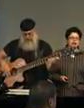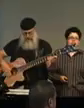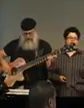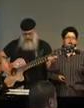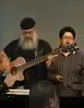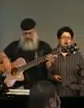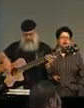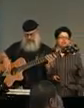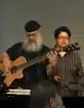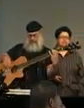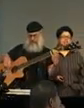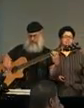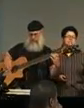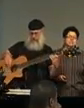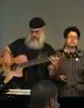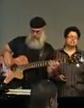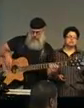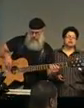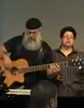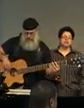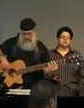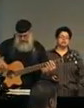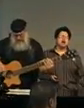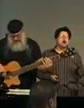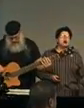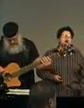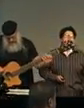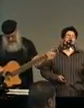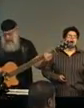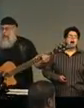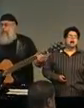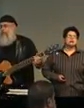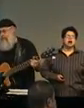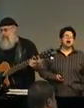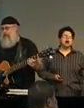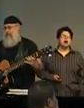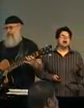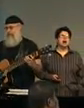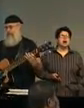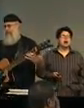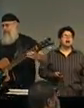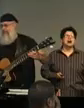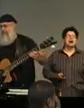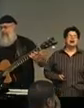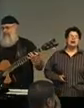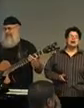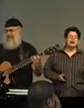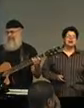and I know that it's the spirit of our